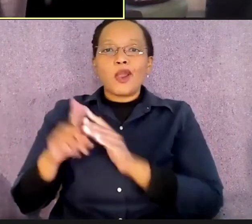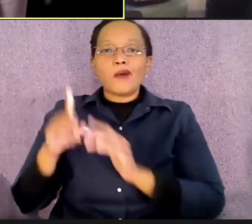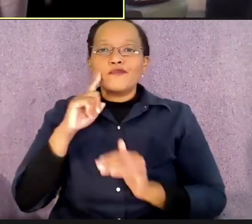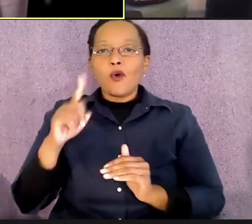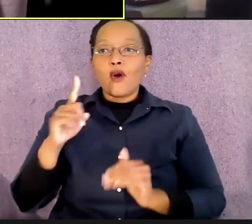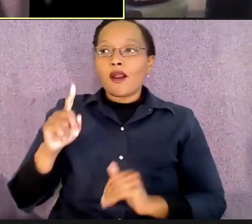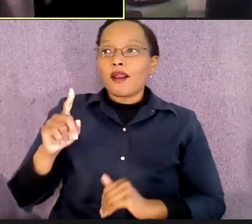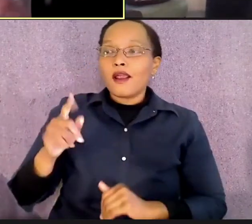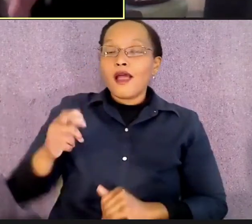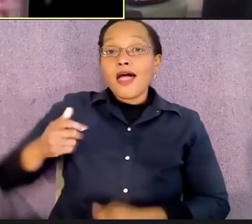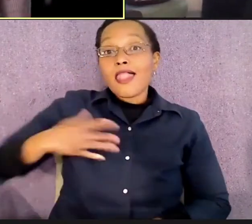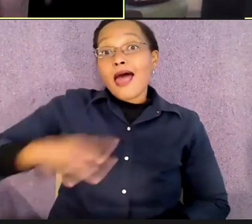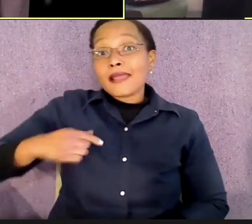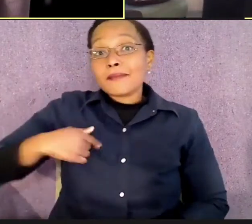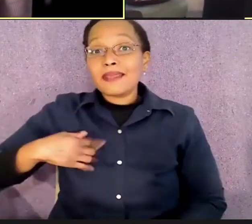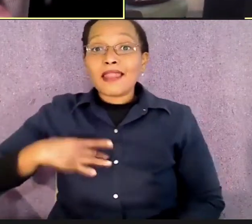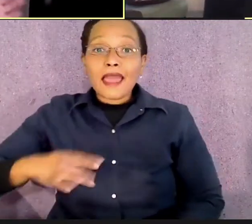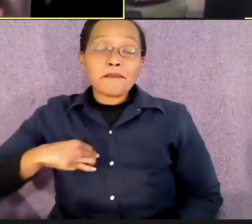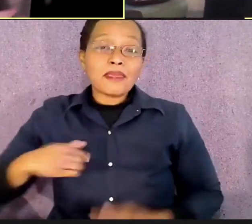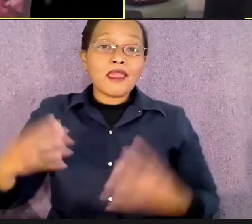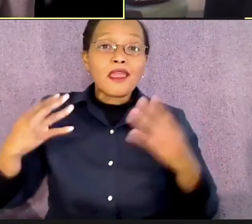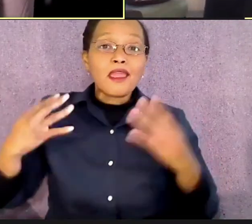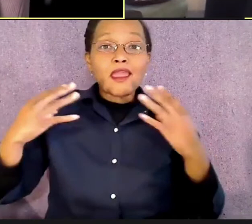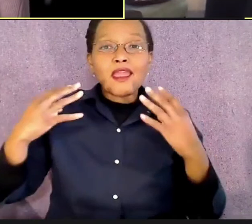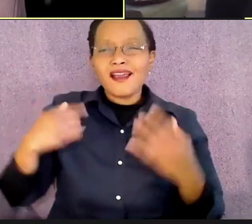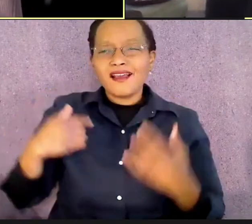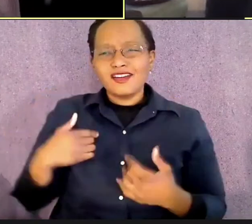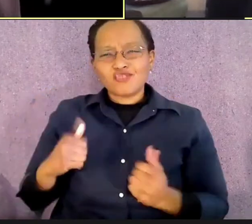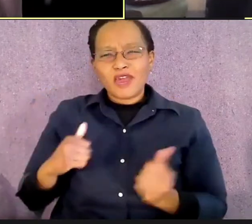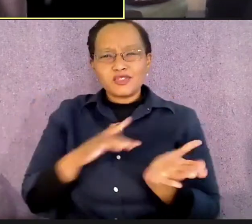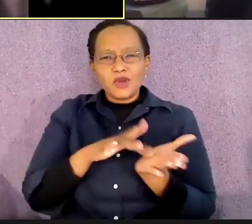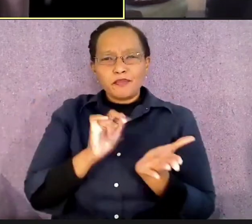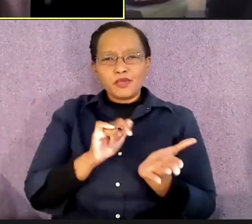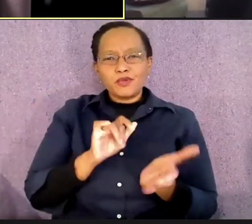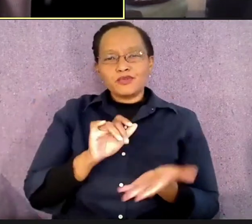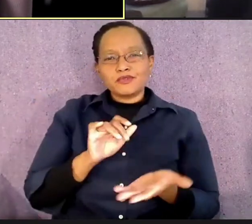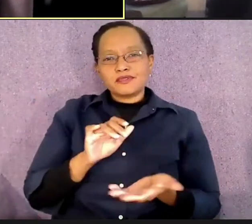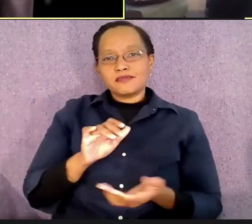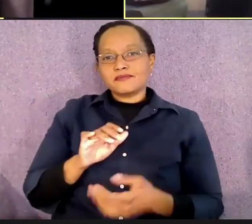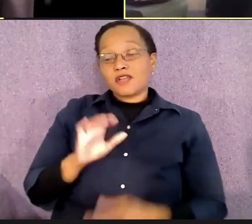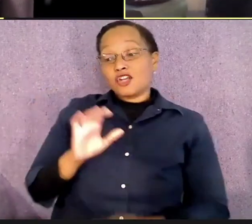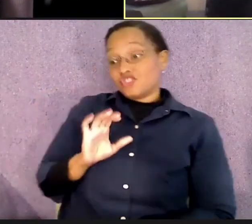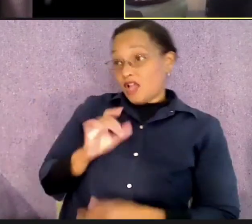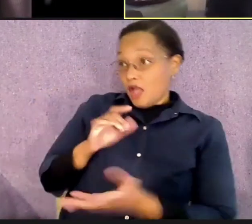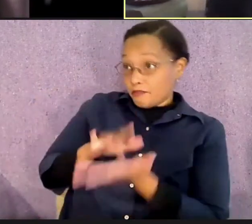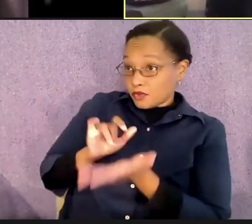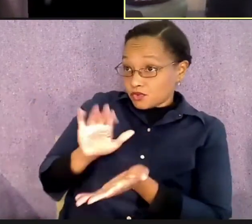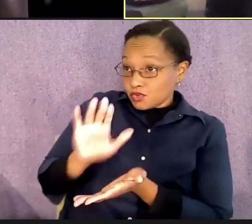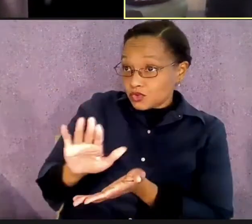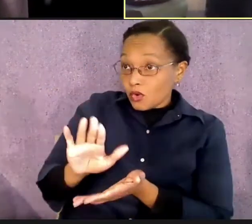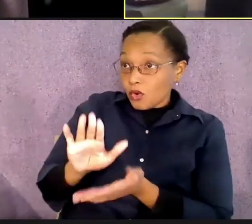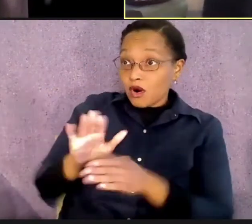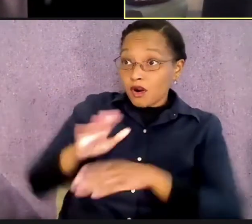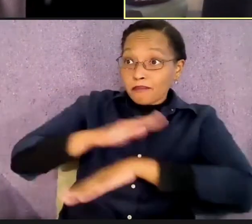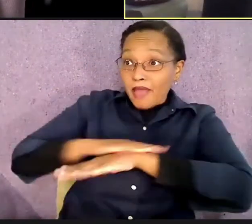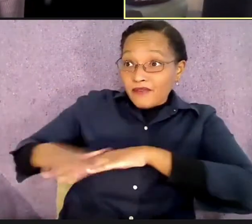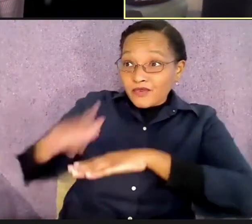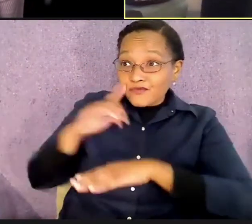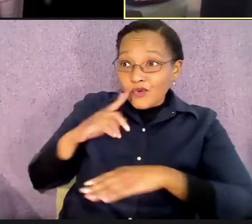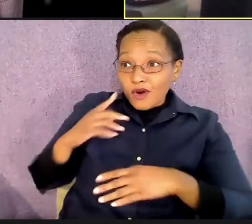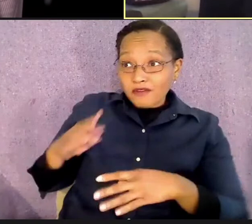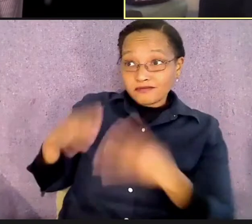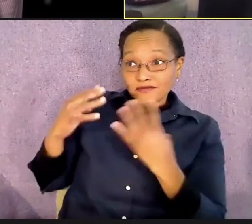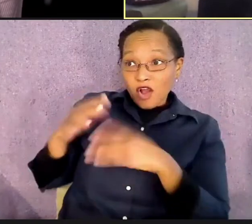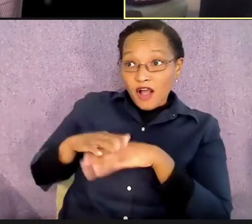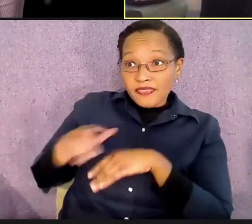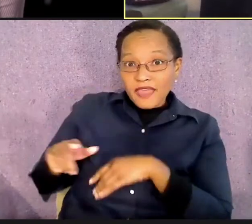clickbait, or just trying to abuse your platform to give themselves like more fame in a way. Yeah, I think it's funny because I'm like, this doesn't air live,